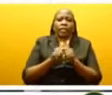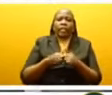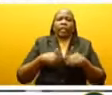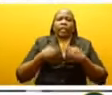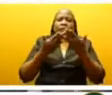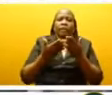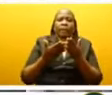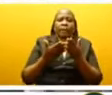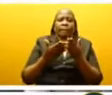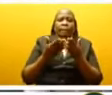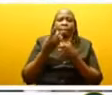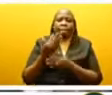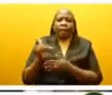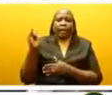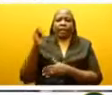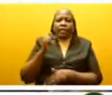Mr. Ouko was whether there